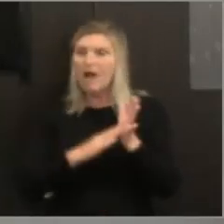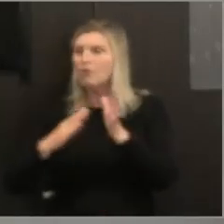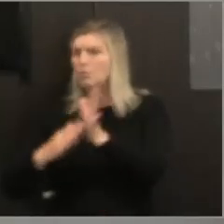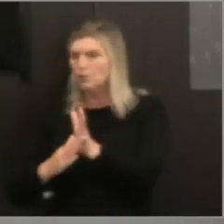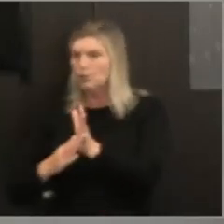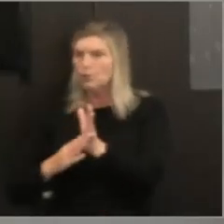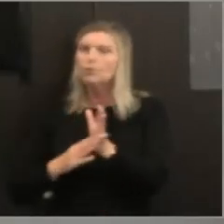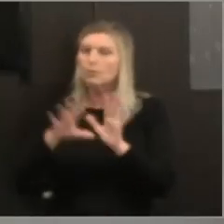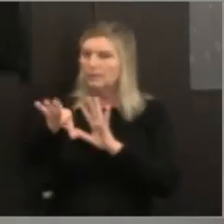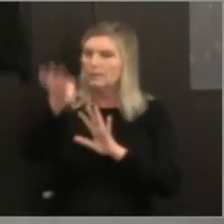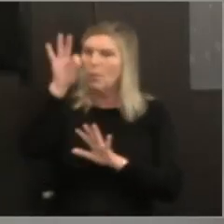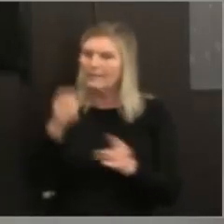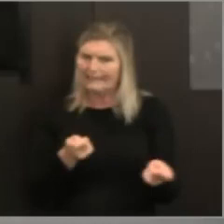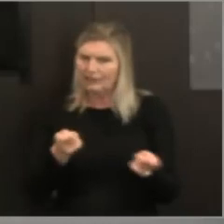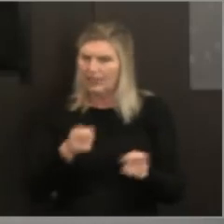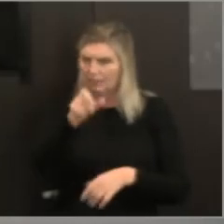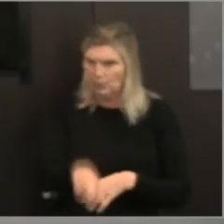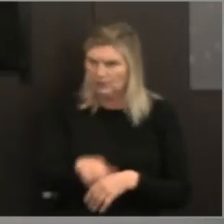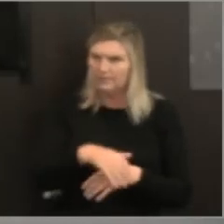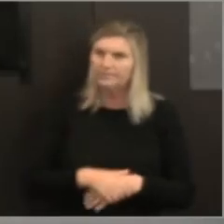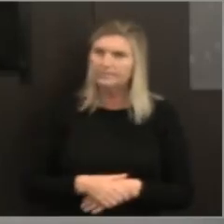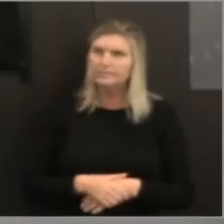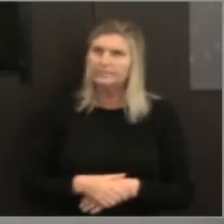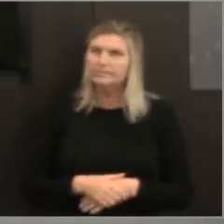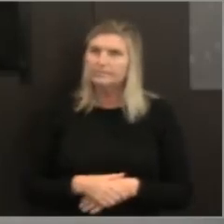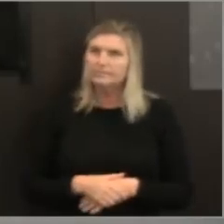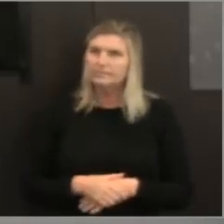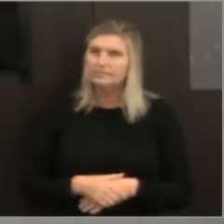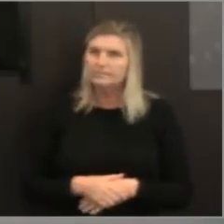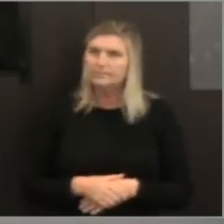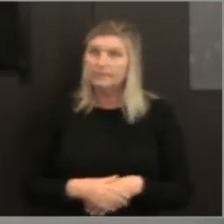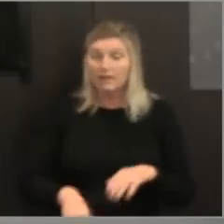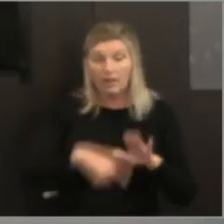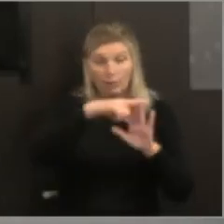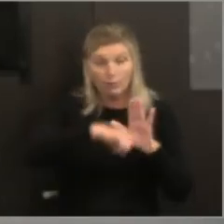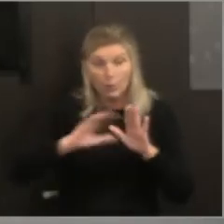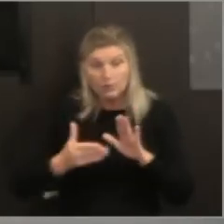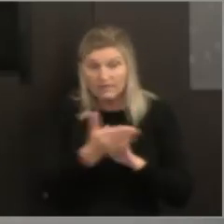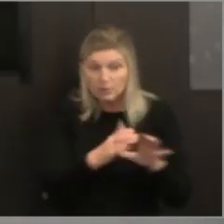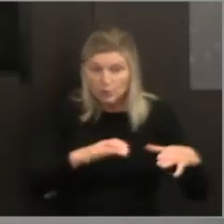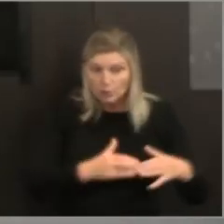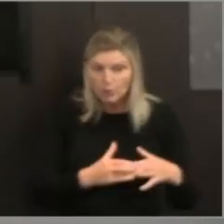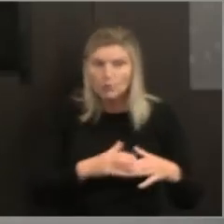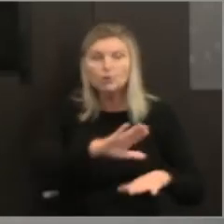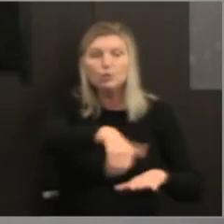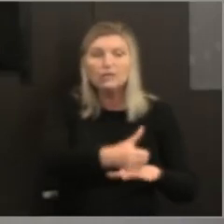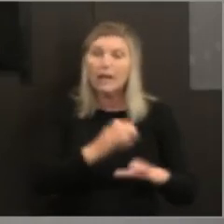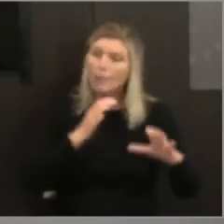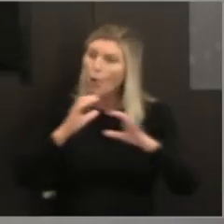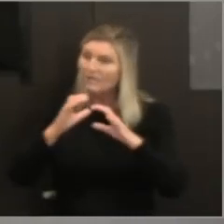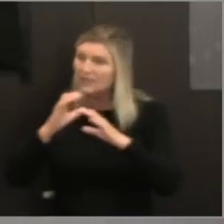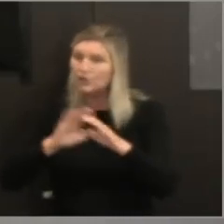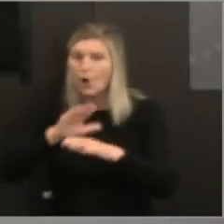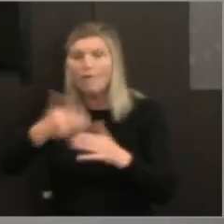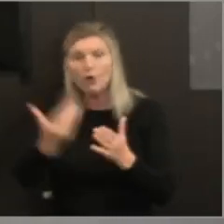chair. The brief given to the working group was to hold discussions about a new constitutional